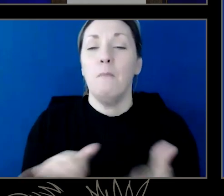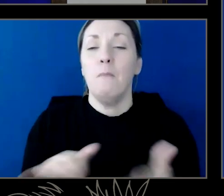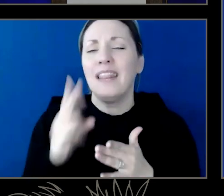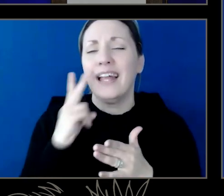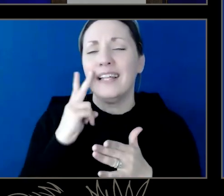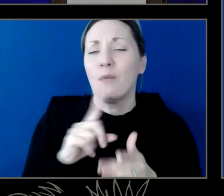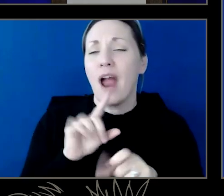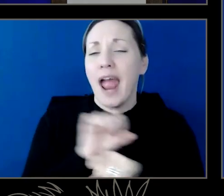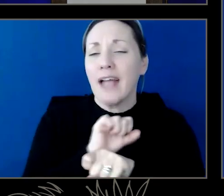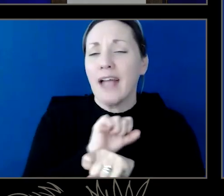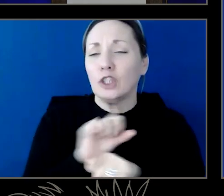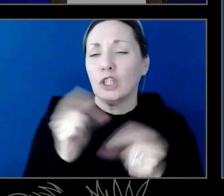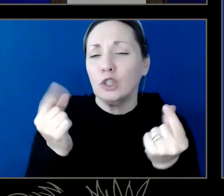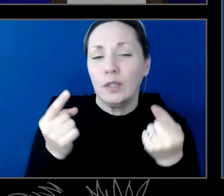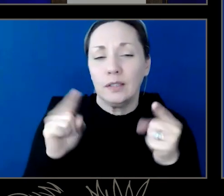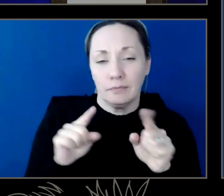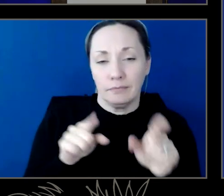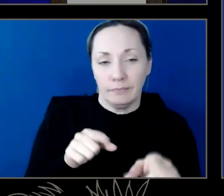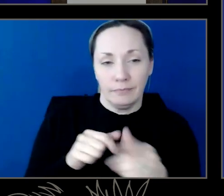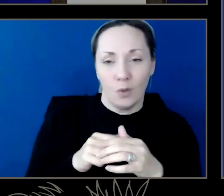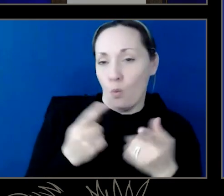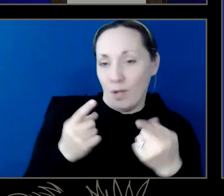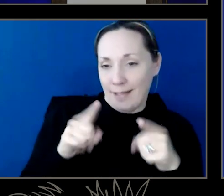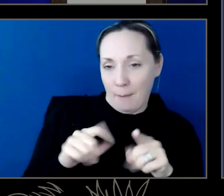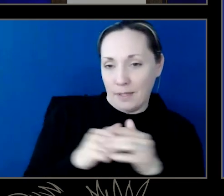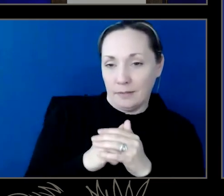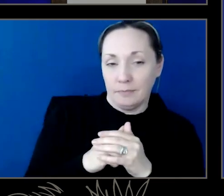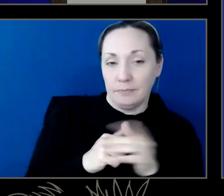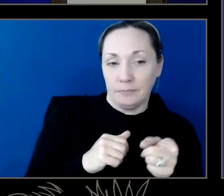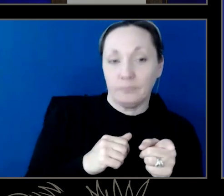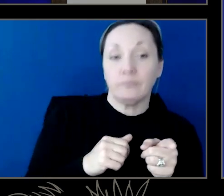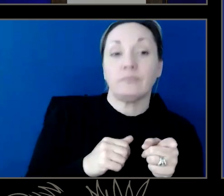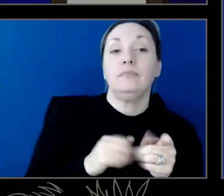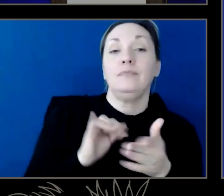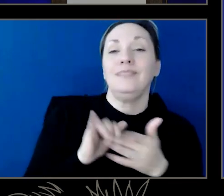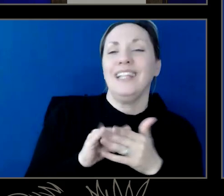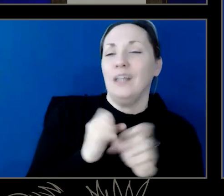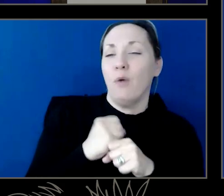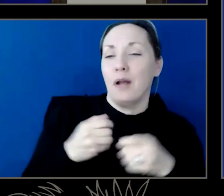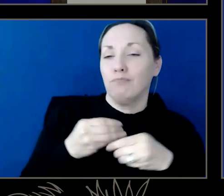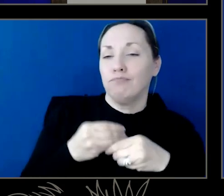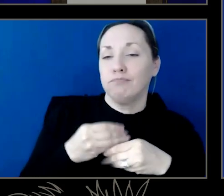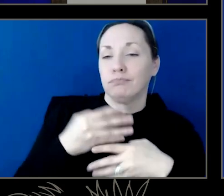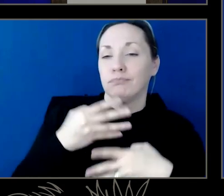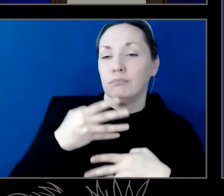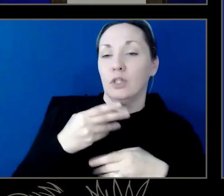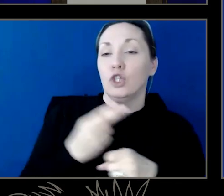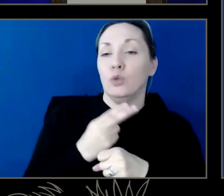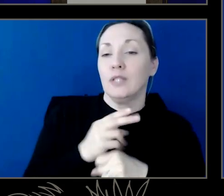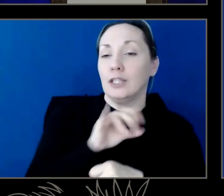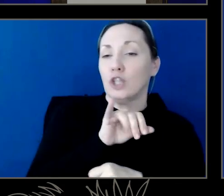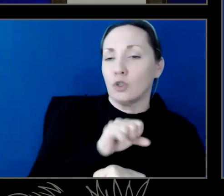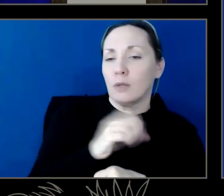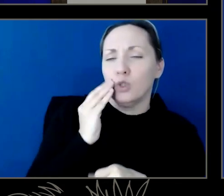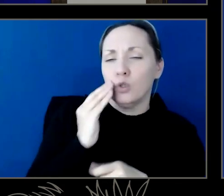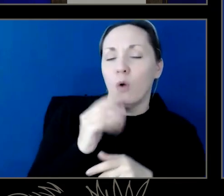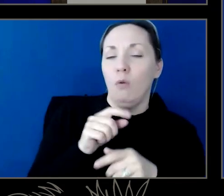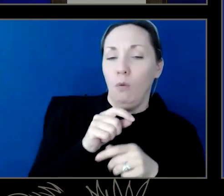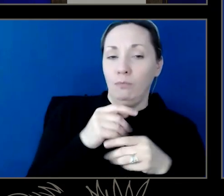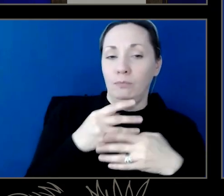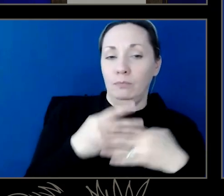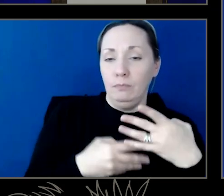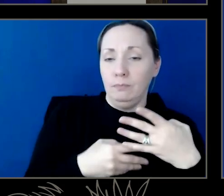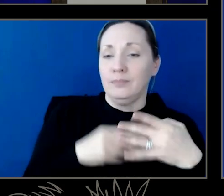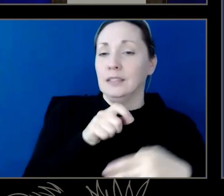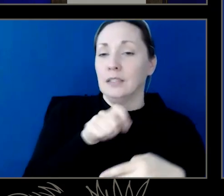in the, under the engine here. So now this is how we build this accordion using JavaScript. It's like we're toggling content. If you're